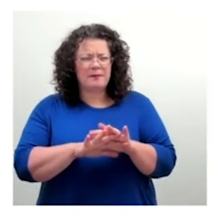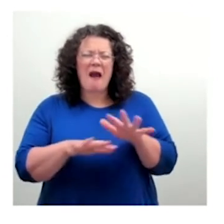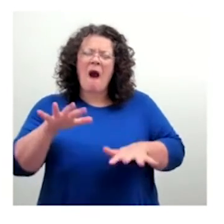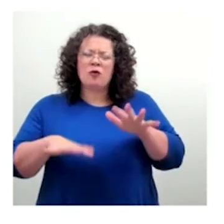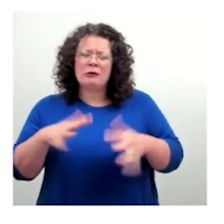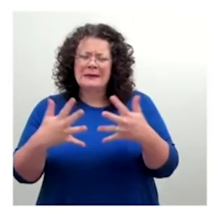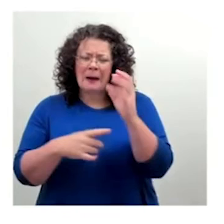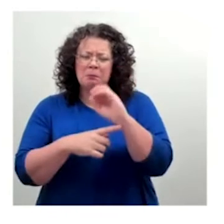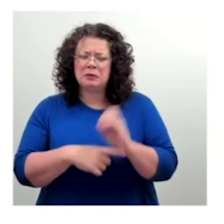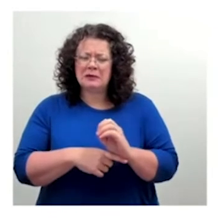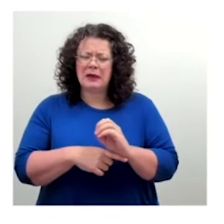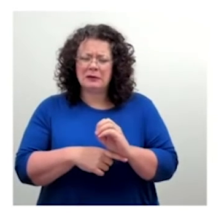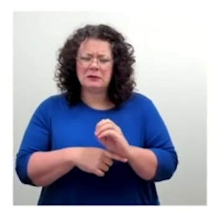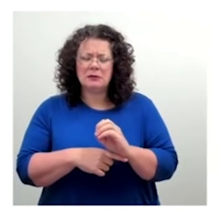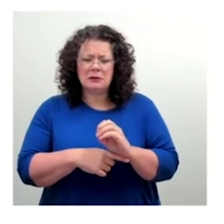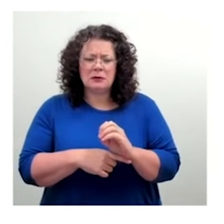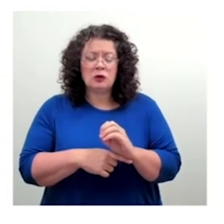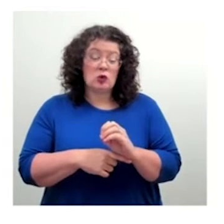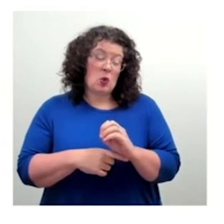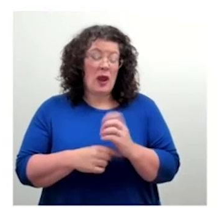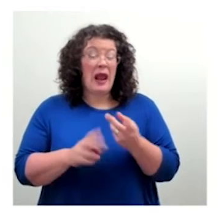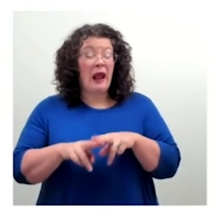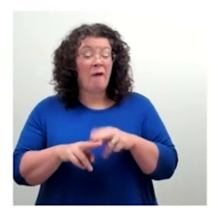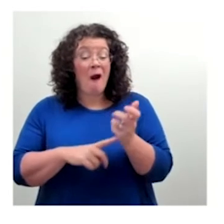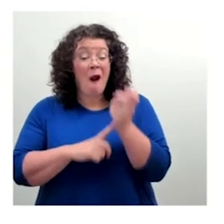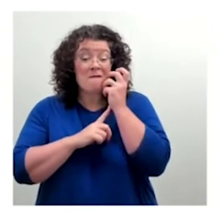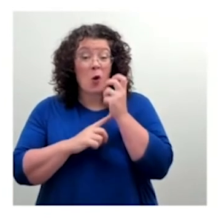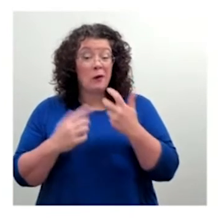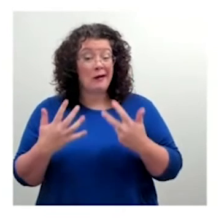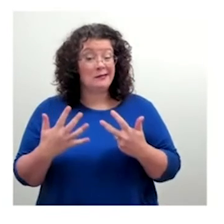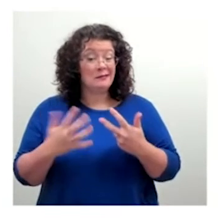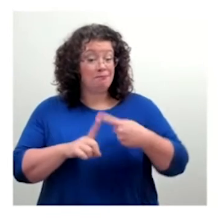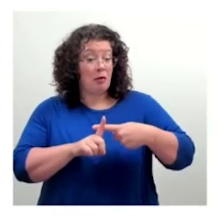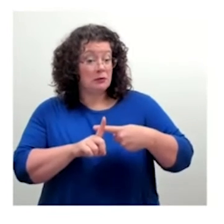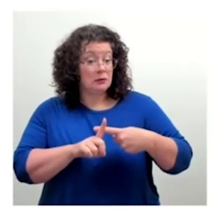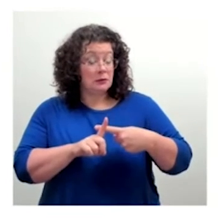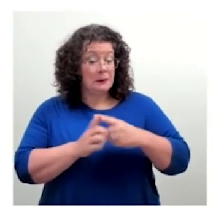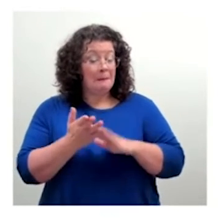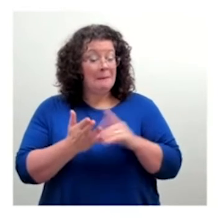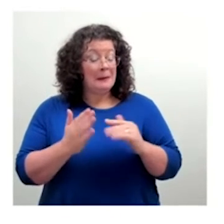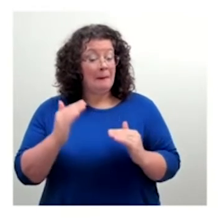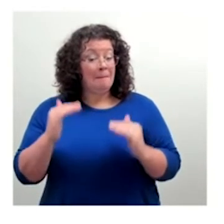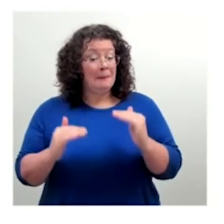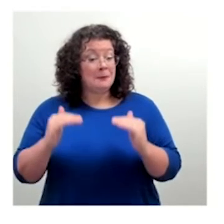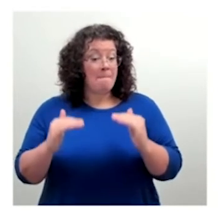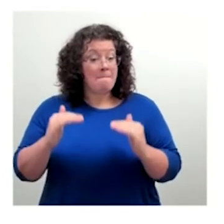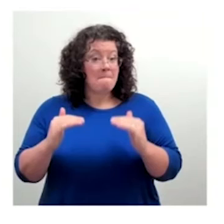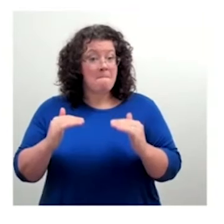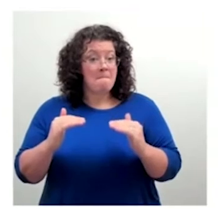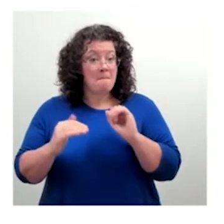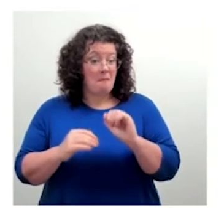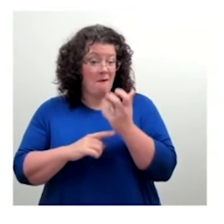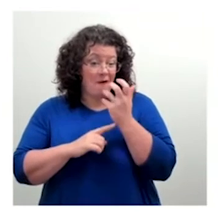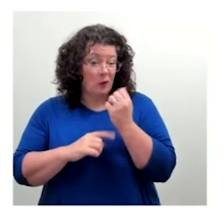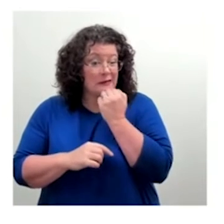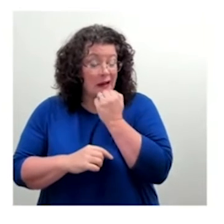median, average size phone. Can they see it? And at least then you're getting somewhere towards saying, well, this is